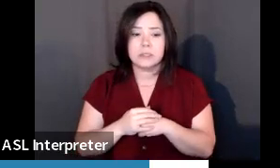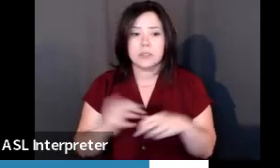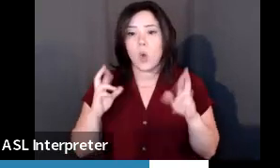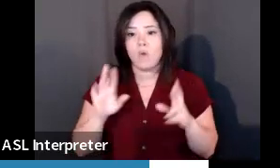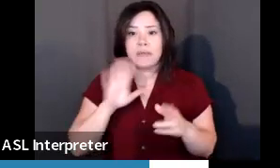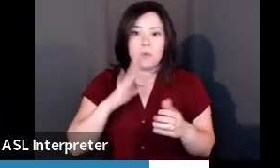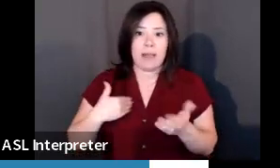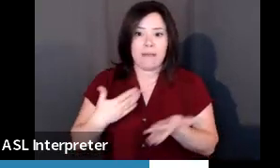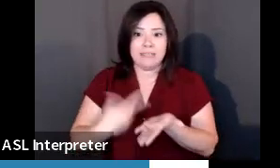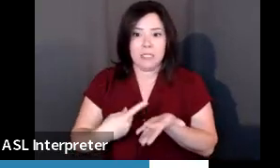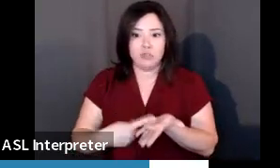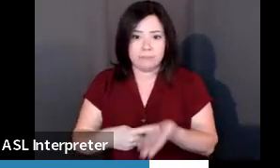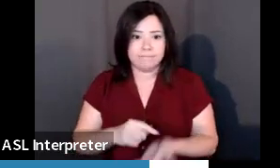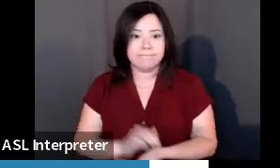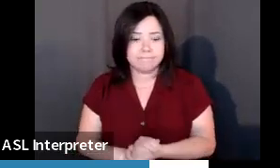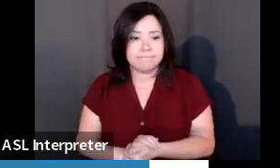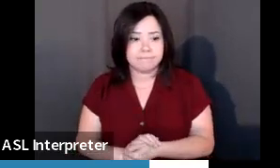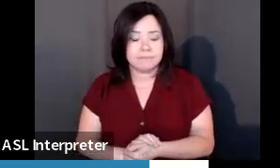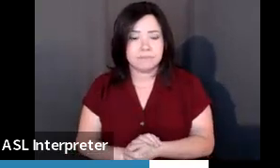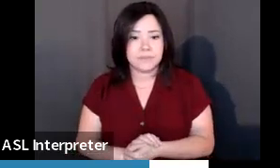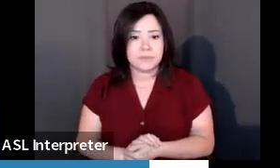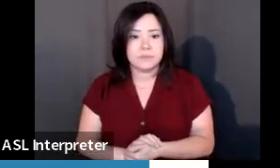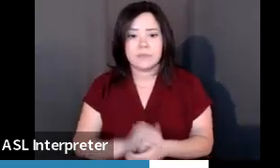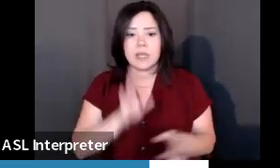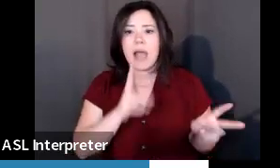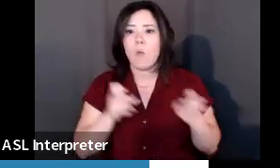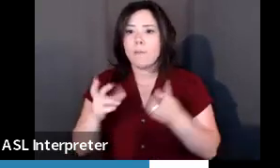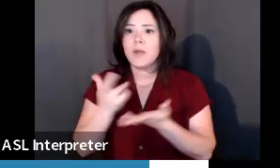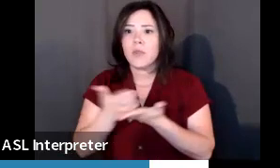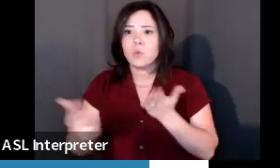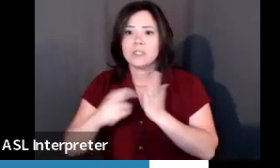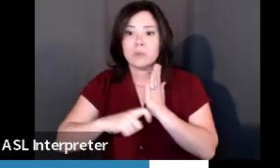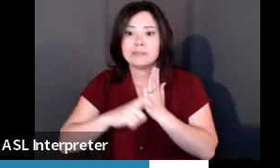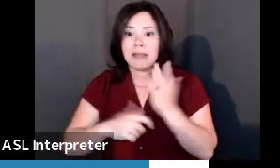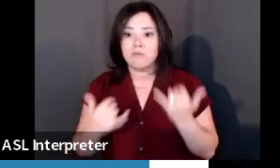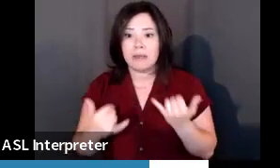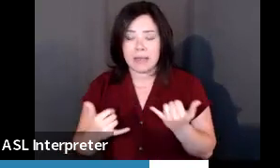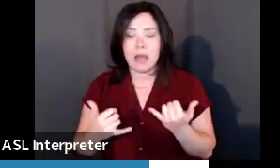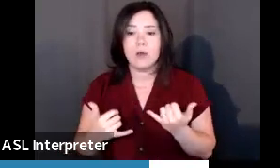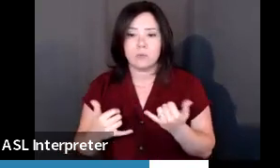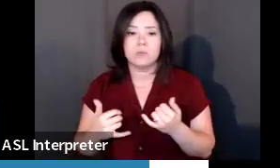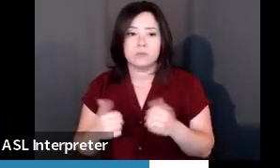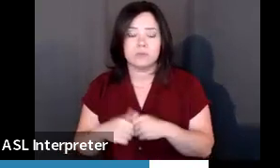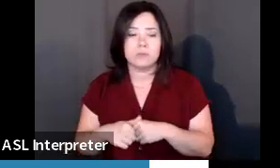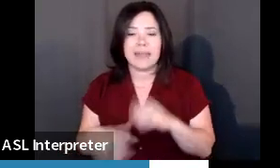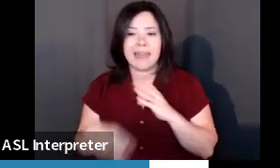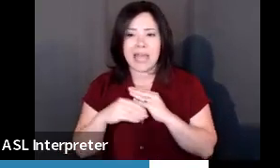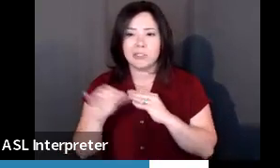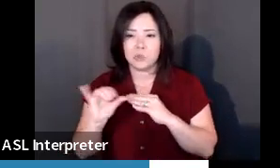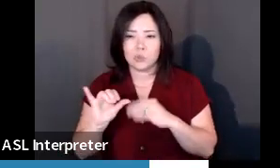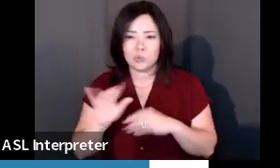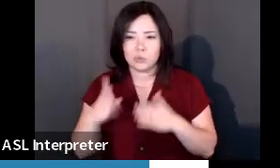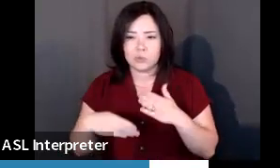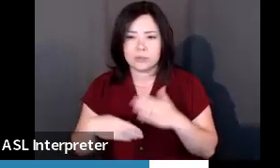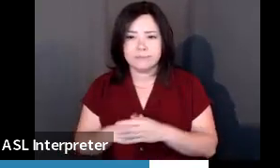some discussion. So I'll put the resource guide in right now and then Perfect. Also at the end. Sounds great. Thank